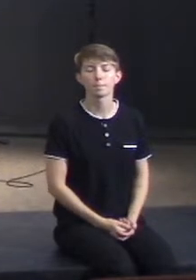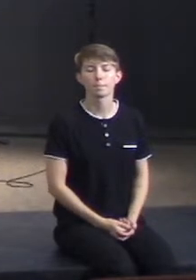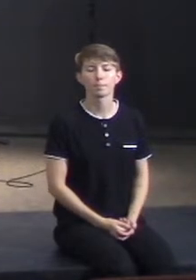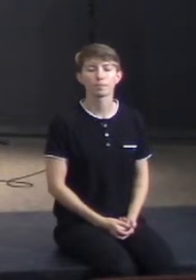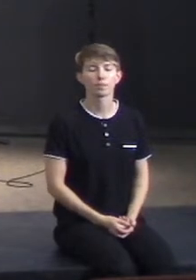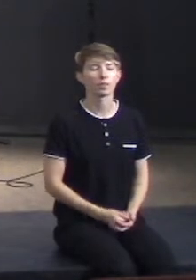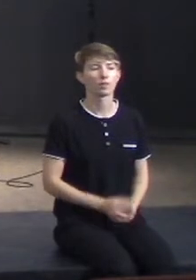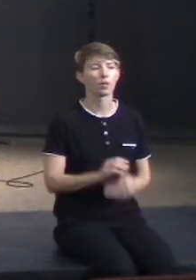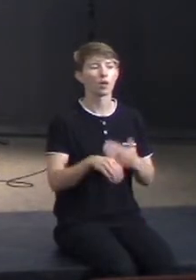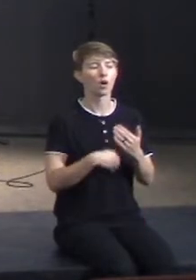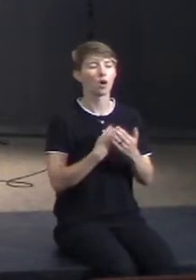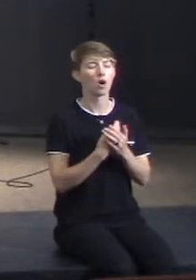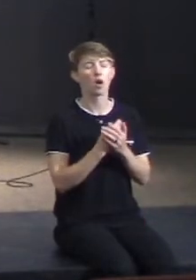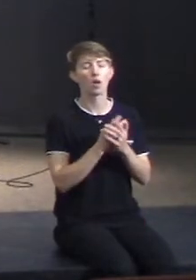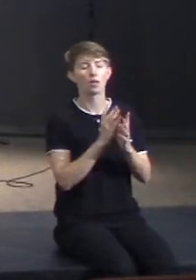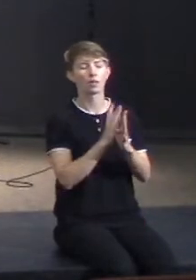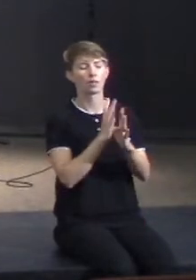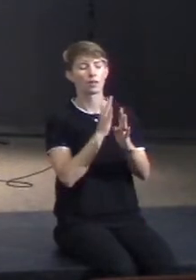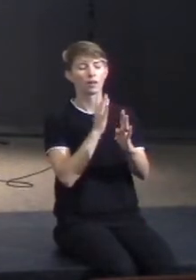they're all in the line.